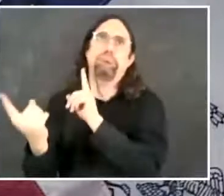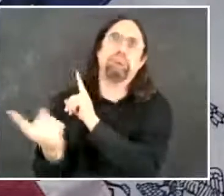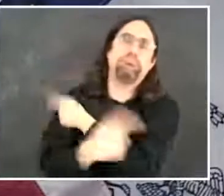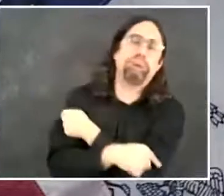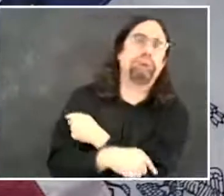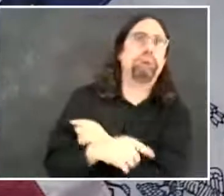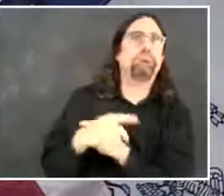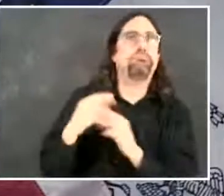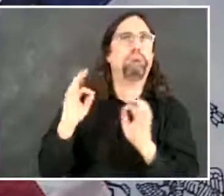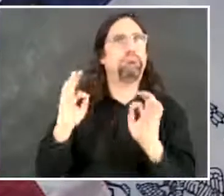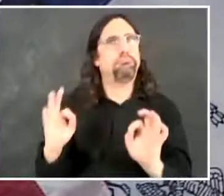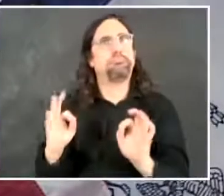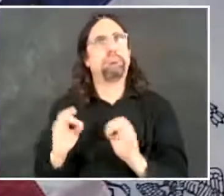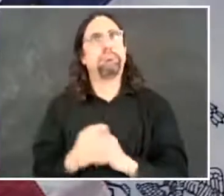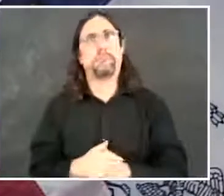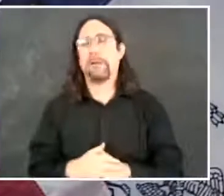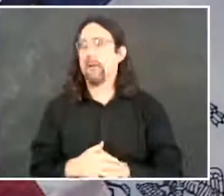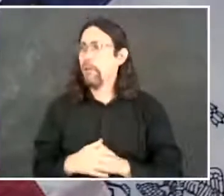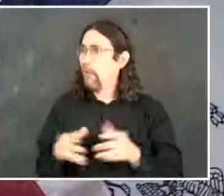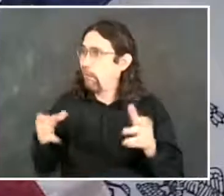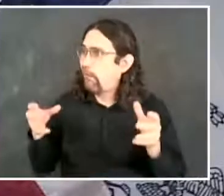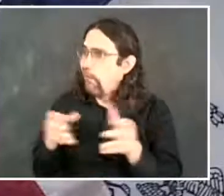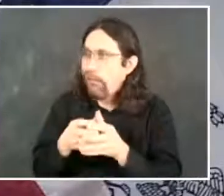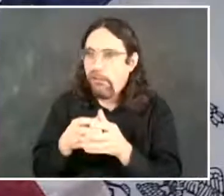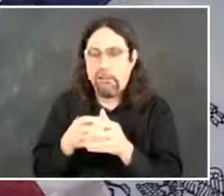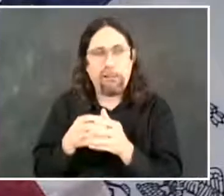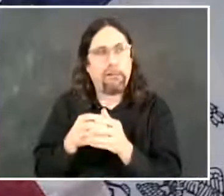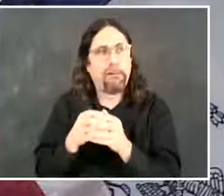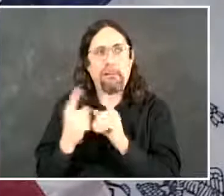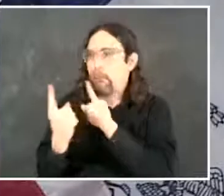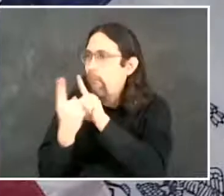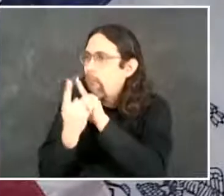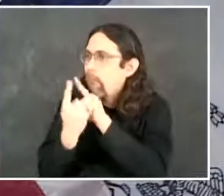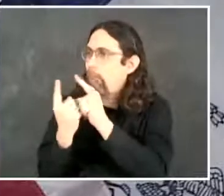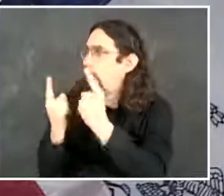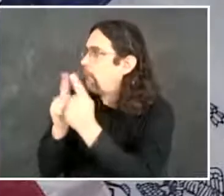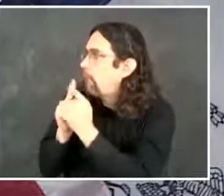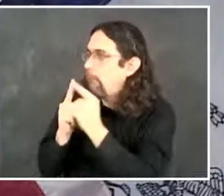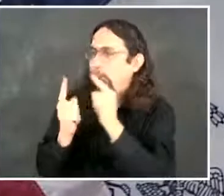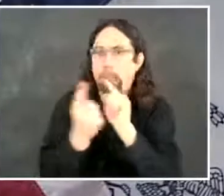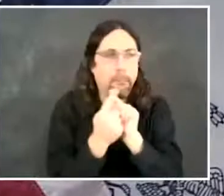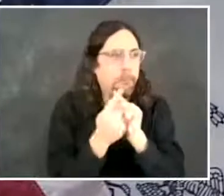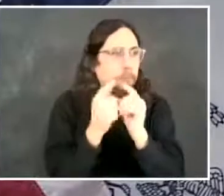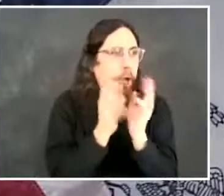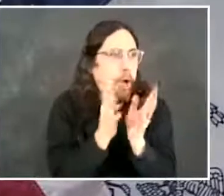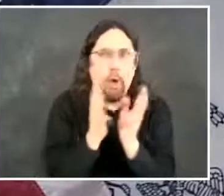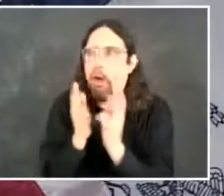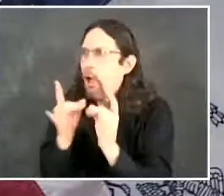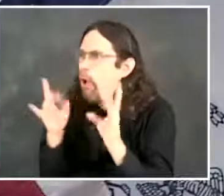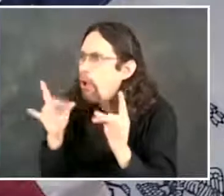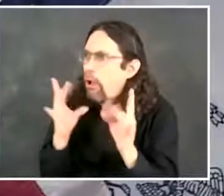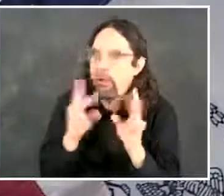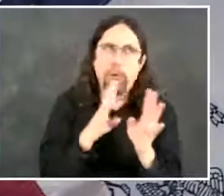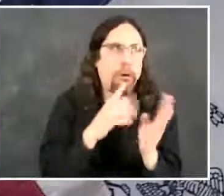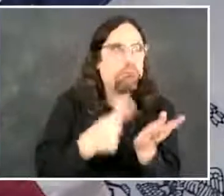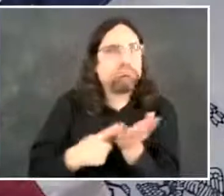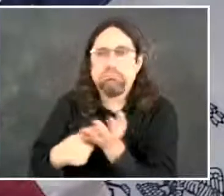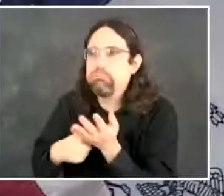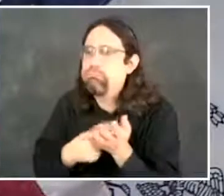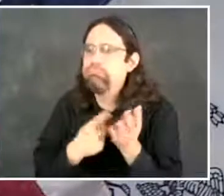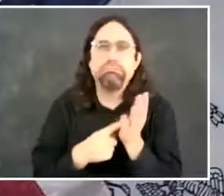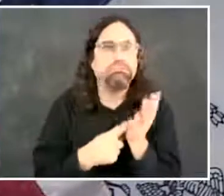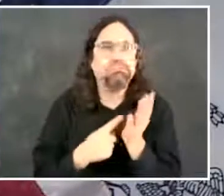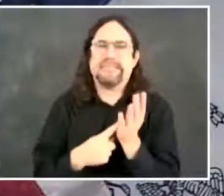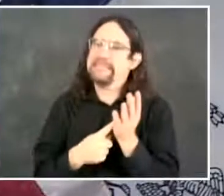every community. So we've all understood now, this is equal opportunity. Any community,